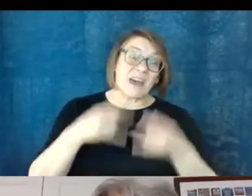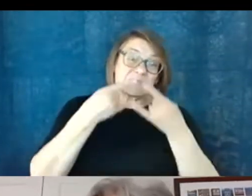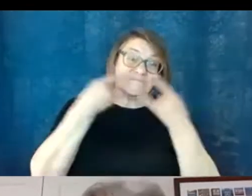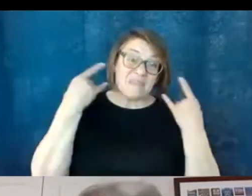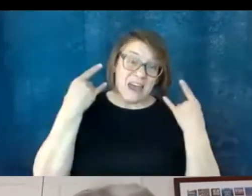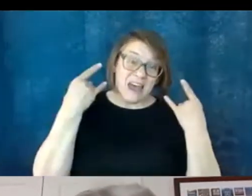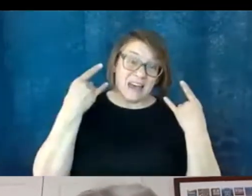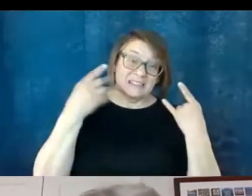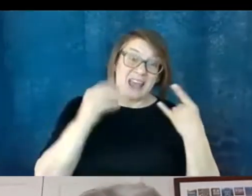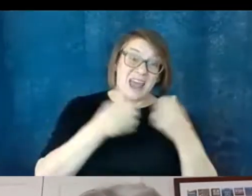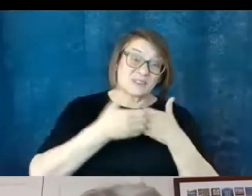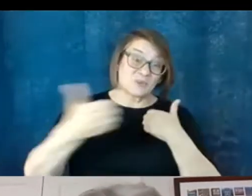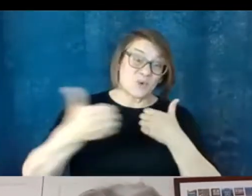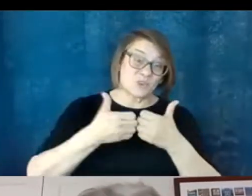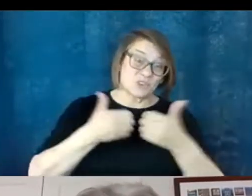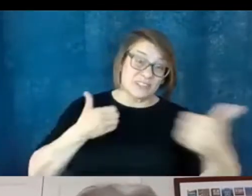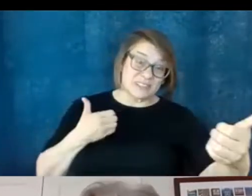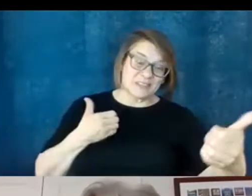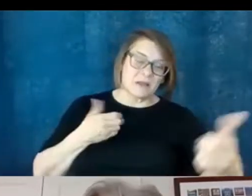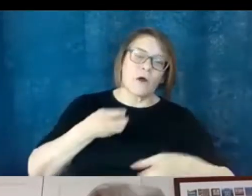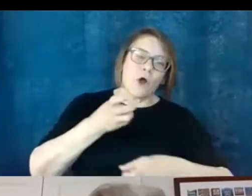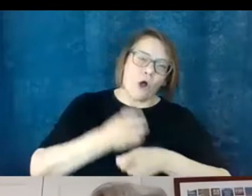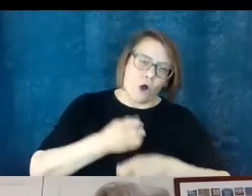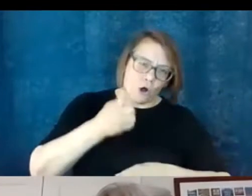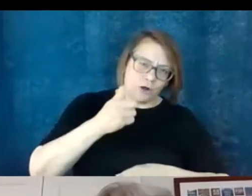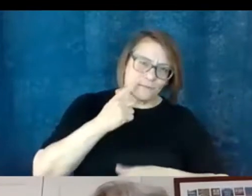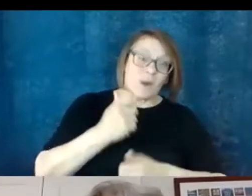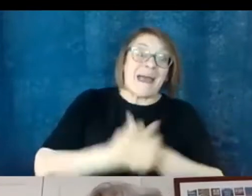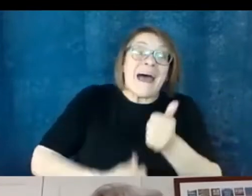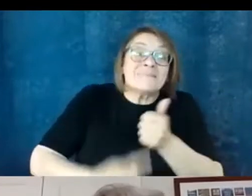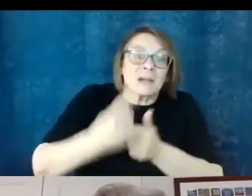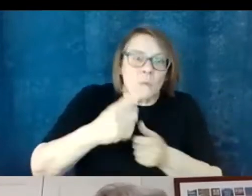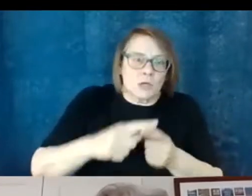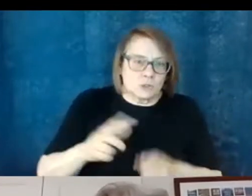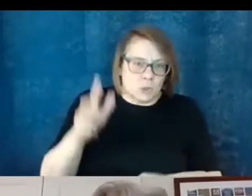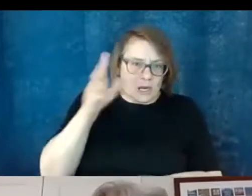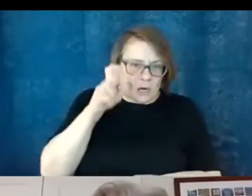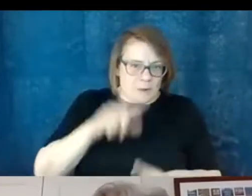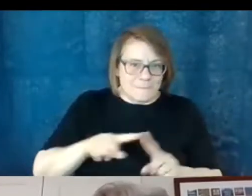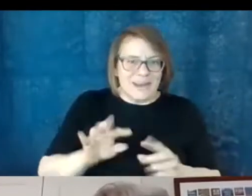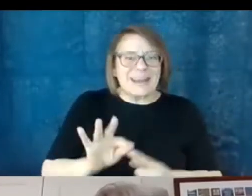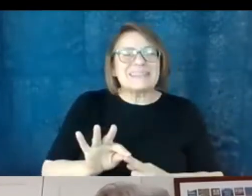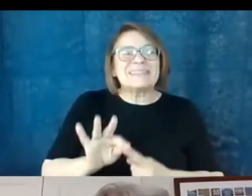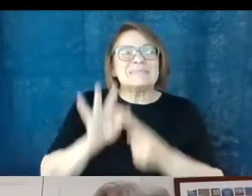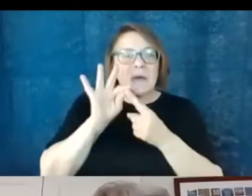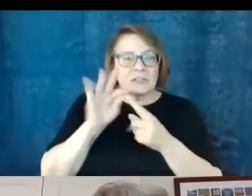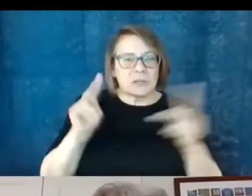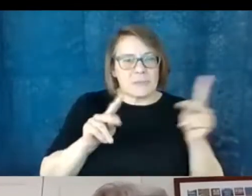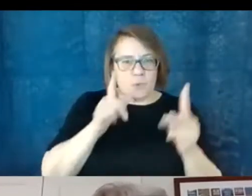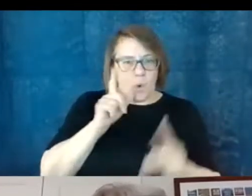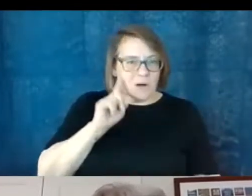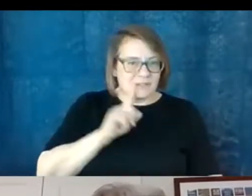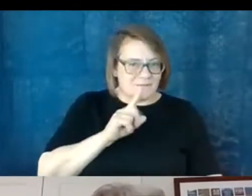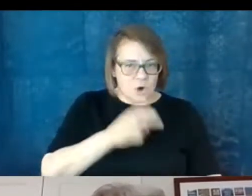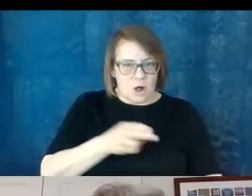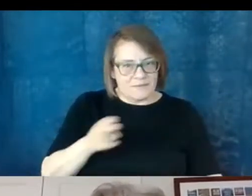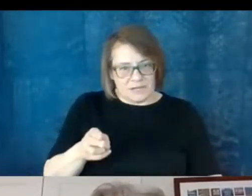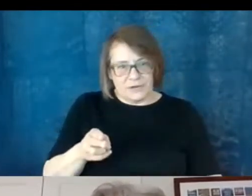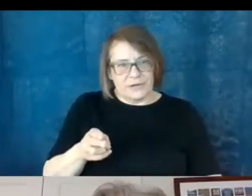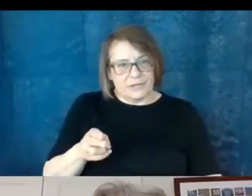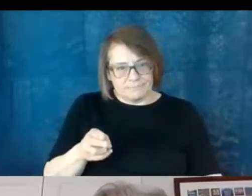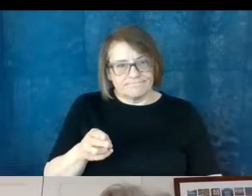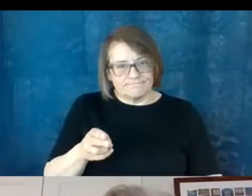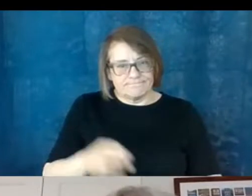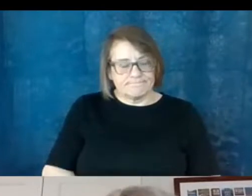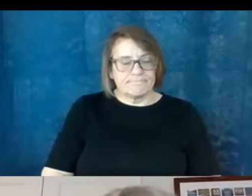social distancing make it harder for everybody to hear, but especially for people that are deaf or hard of hearing. And